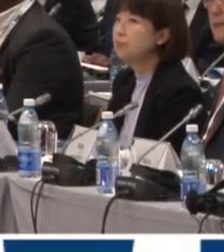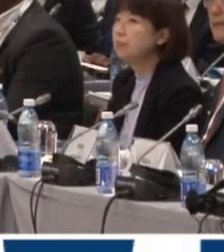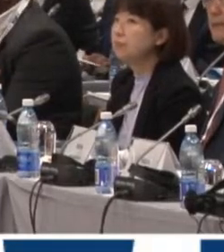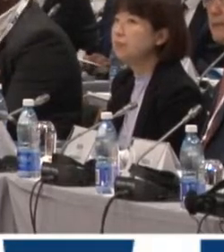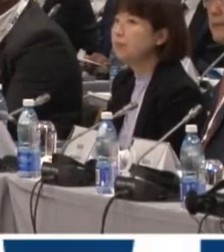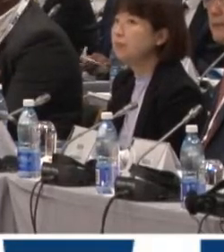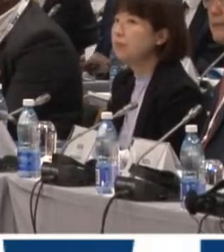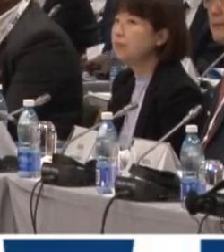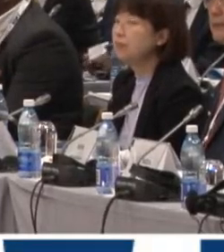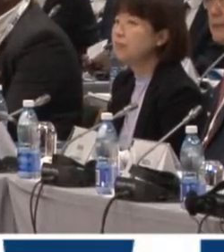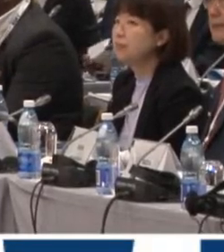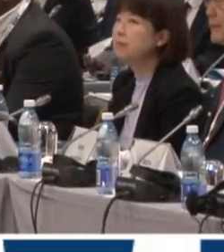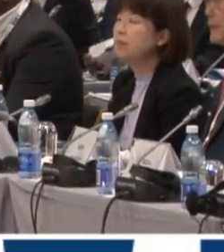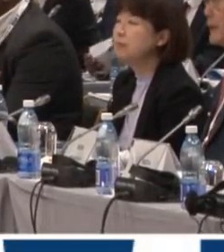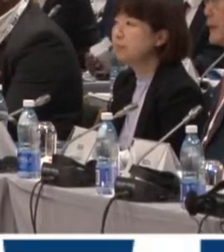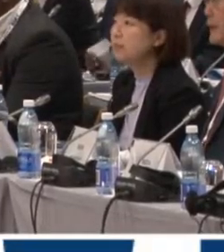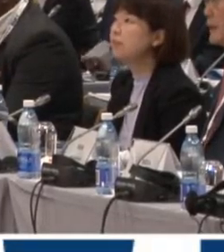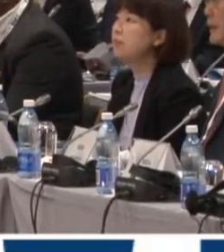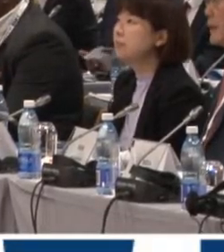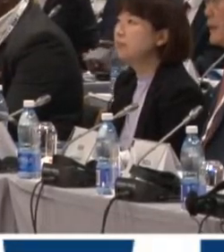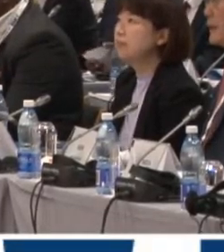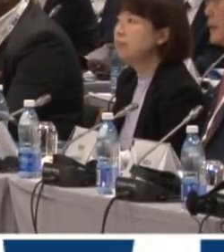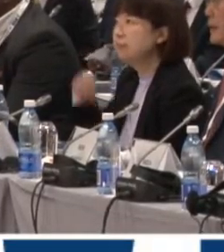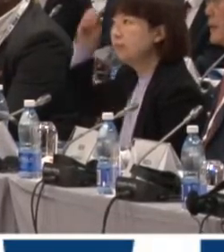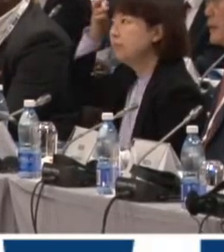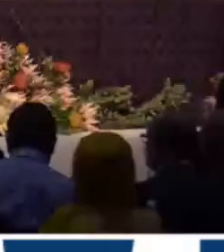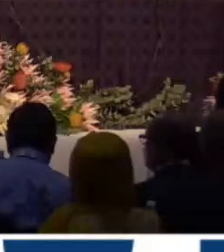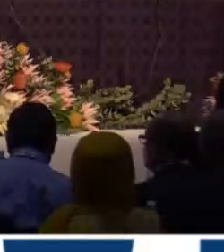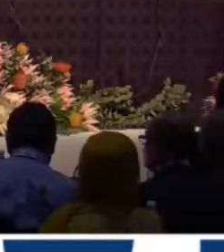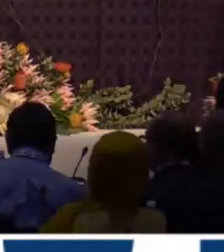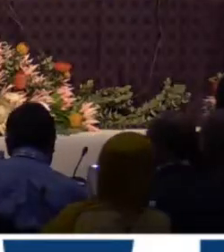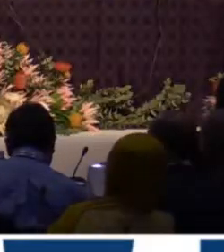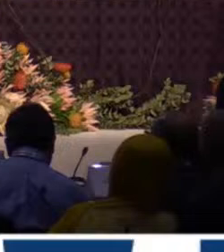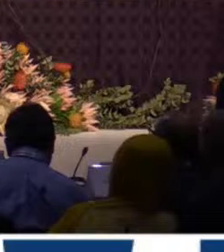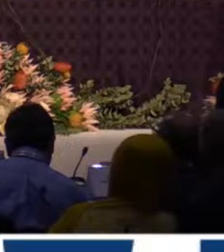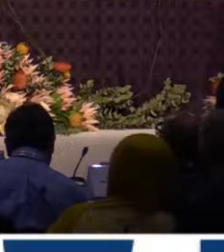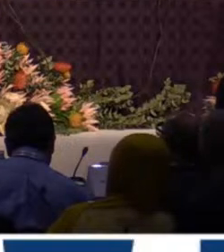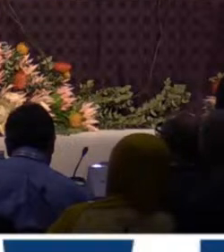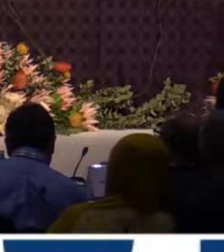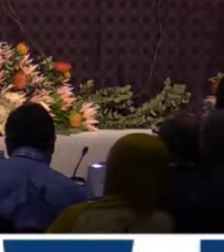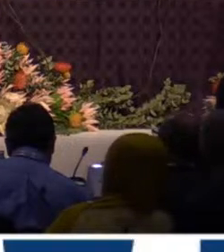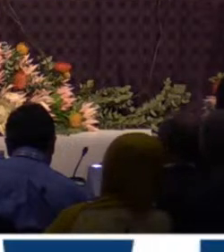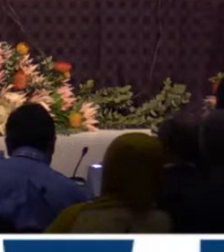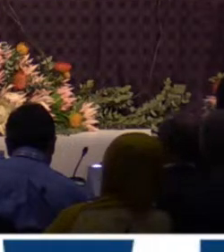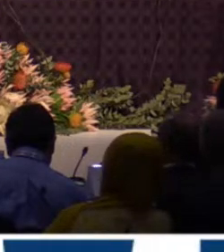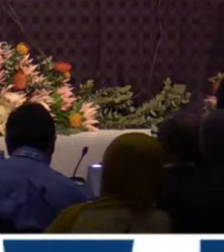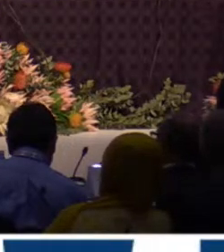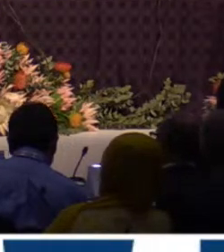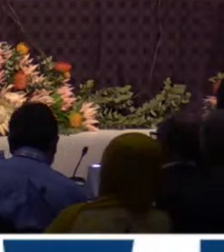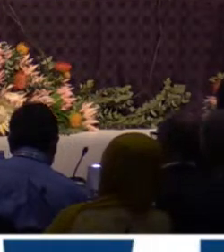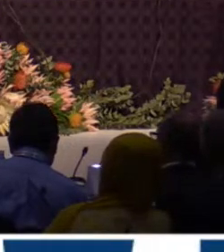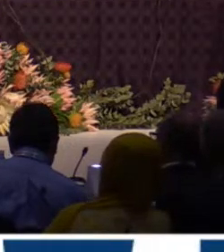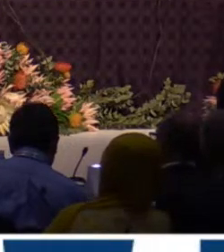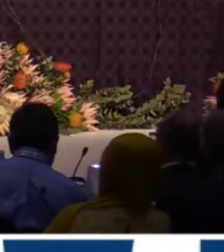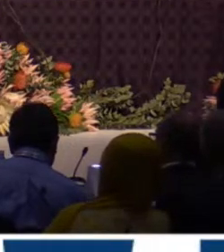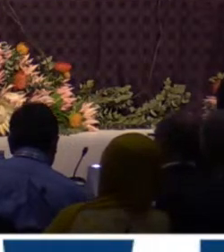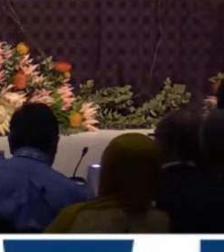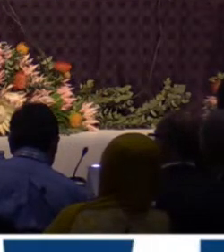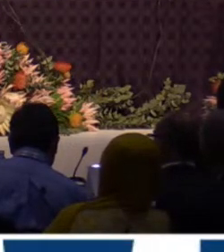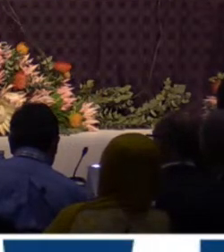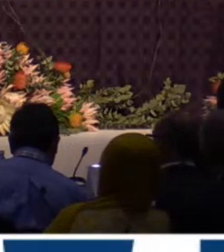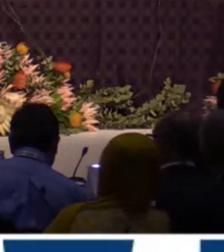Dr. Aaron Motsoaledi. On his left is the Honorable